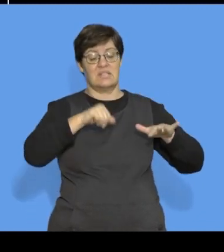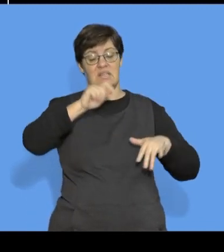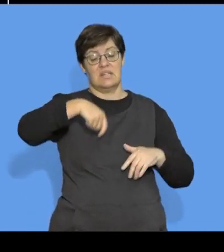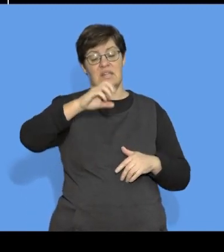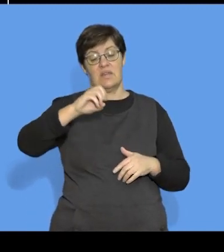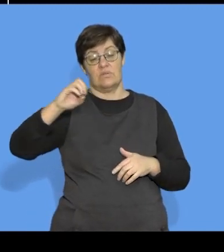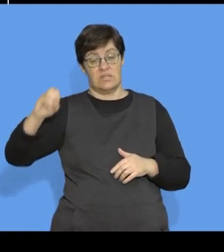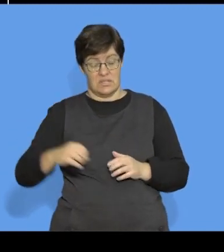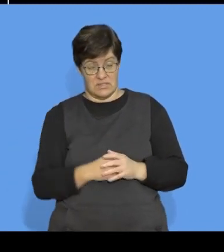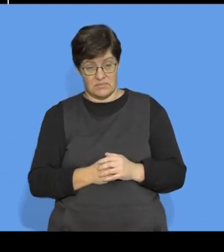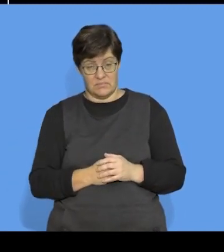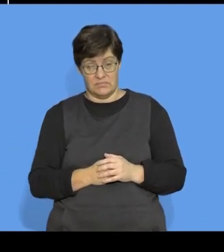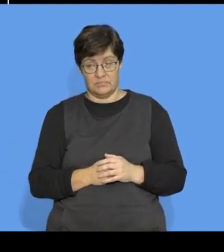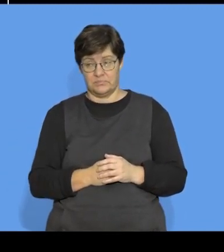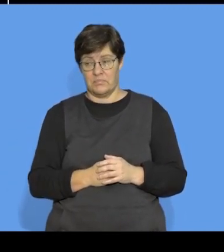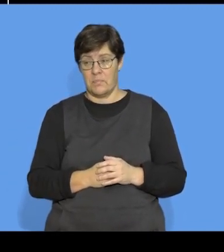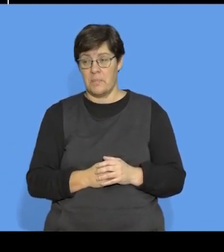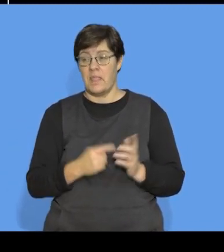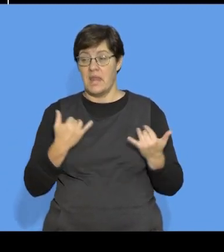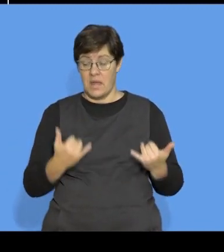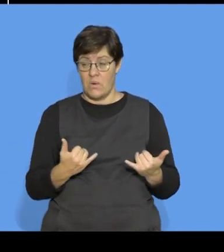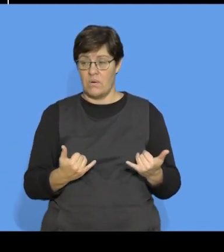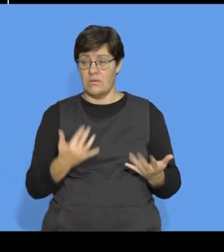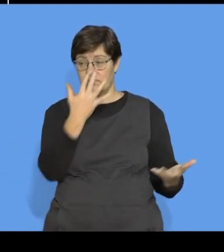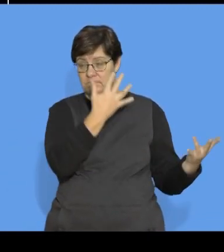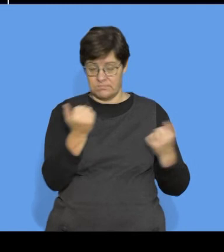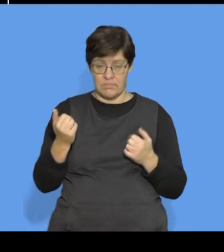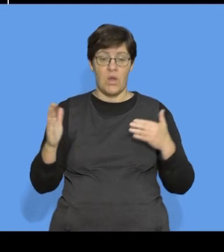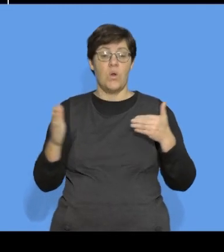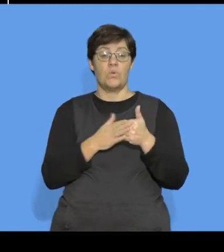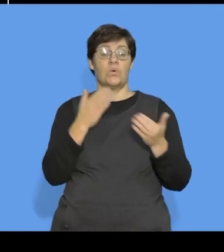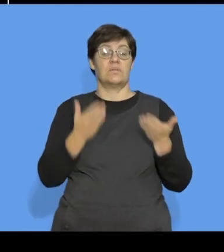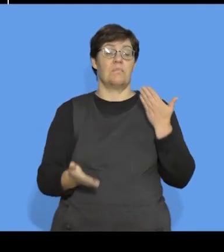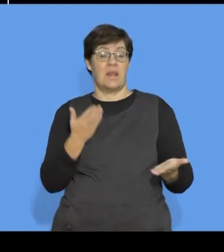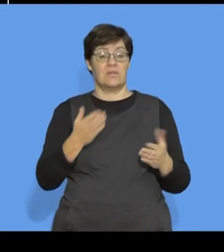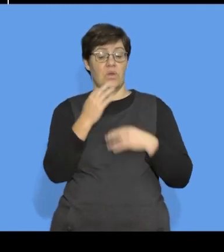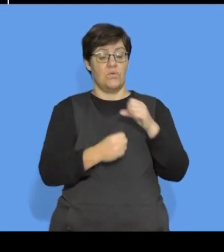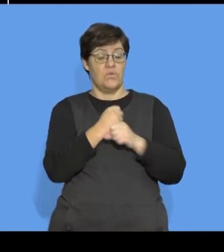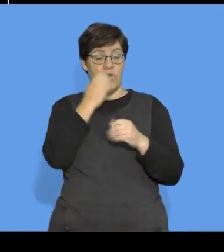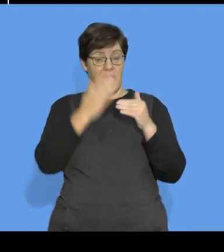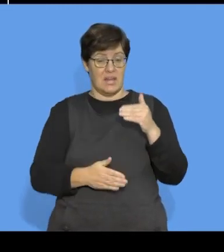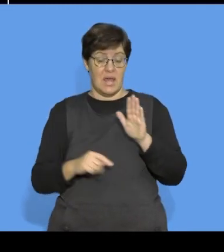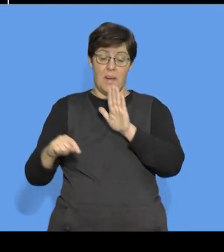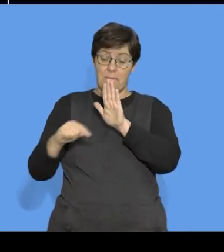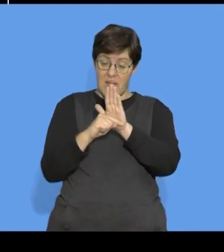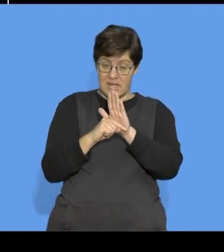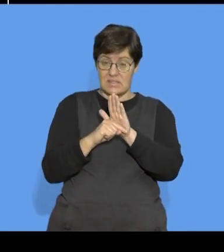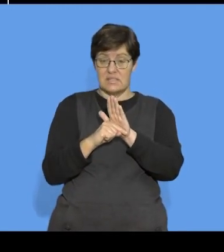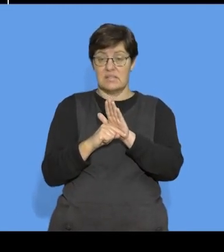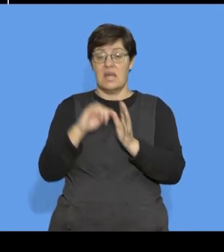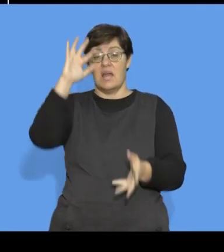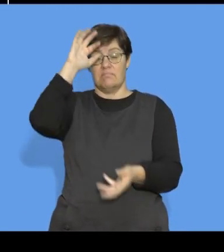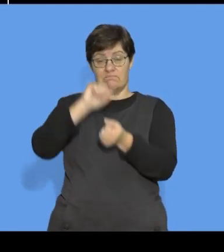was depreciation of 16,000 Rand. And obviously, you now work out your closing balance at the end of the